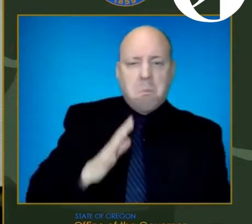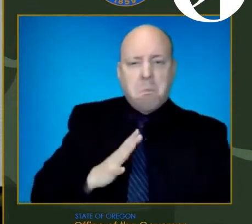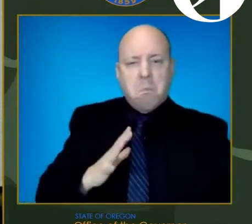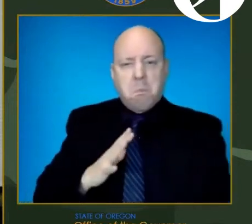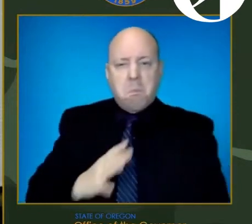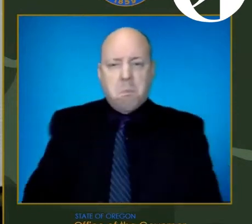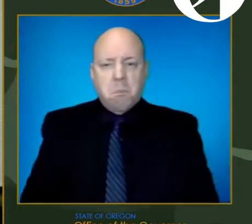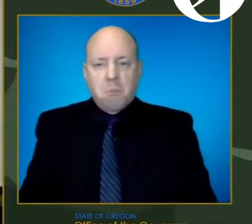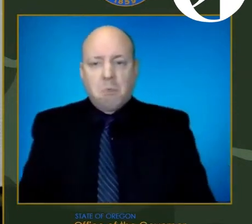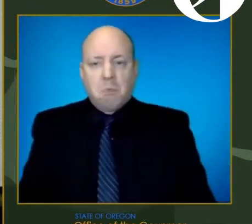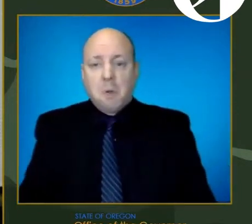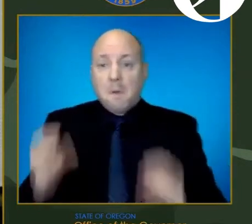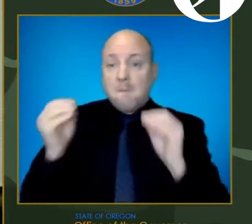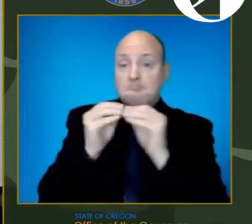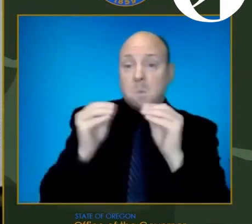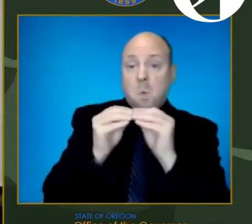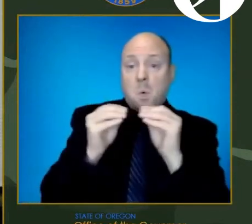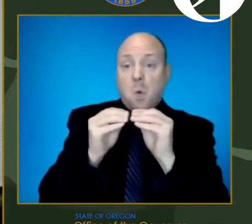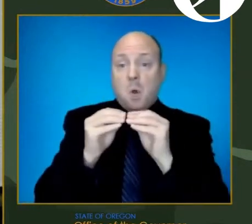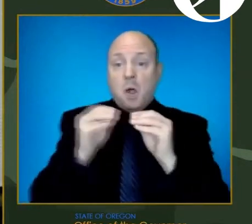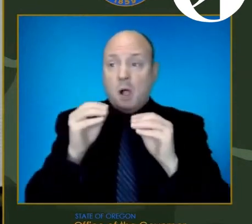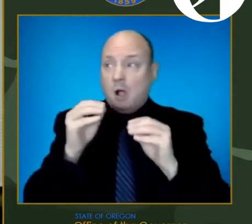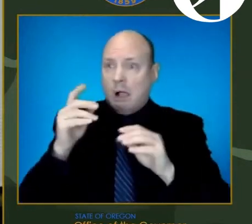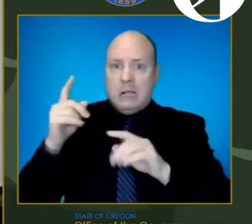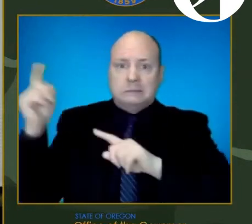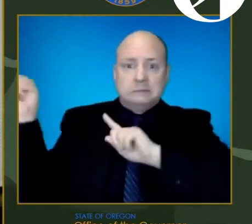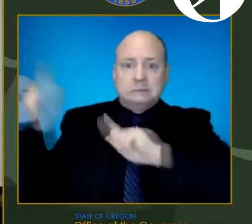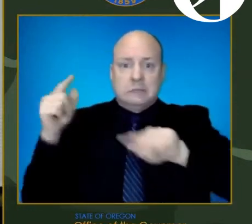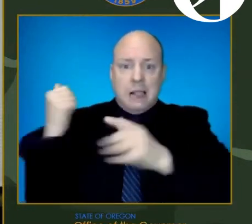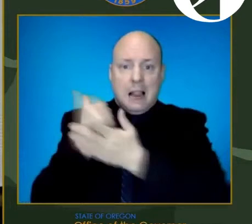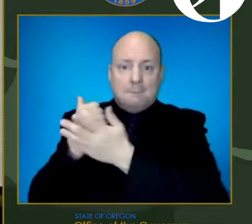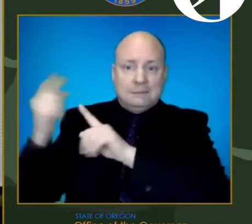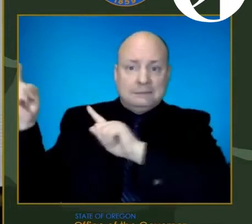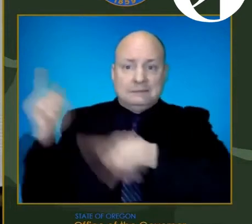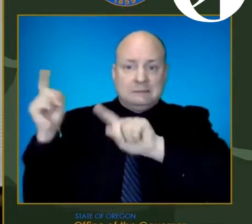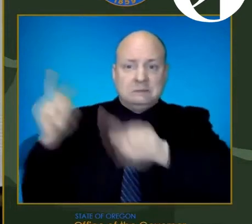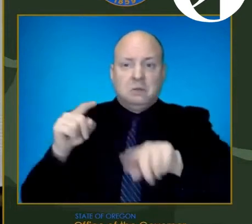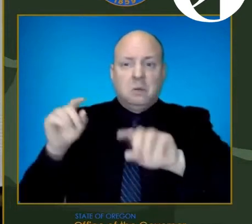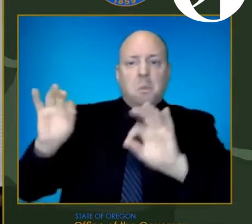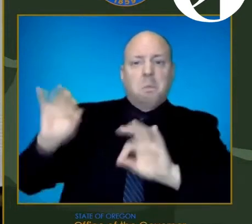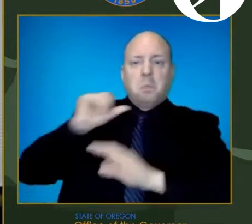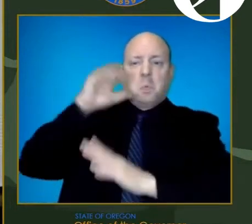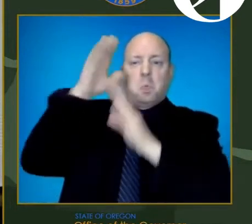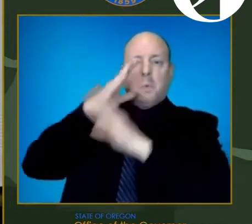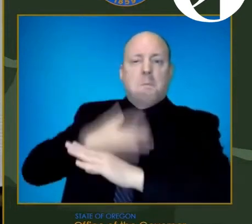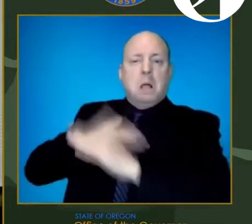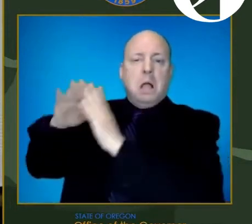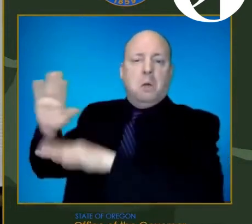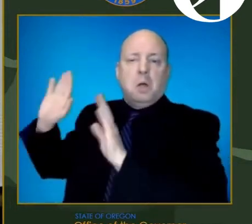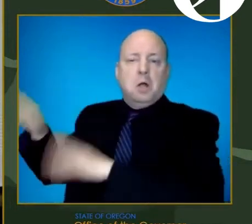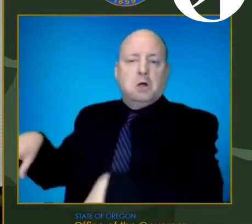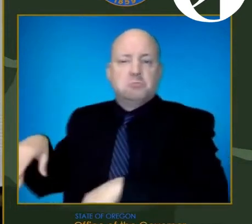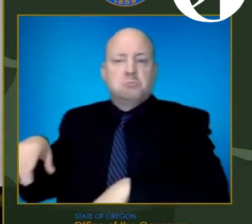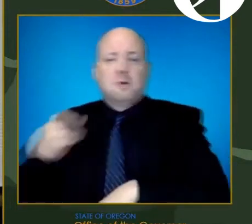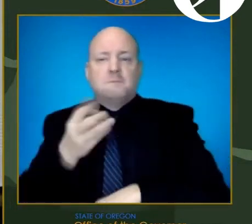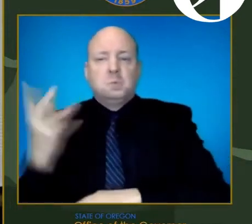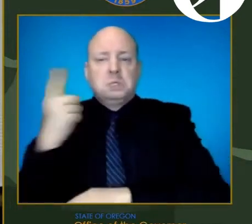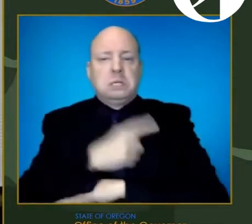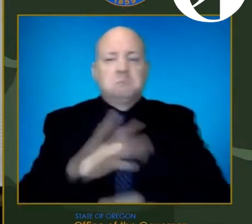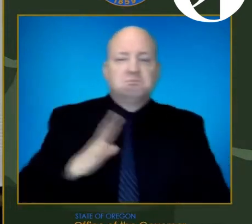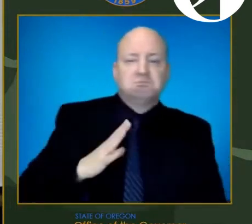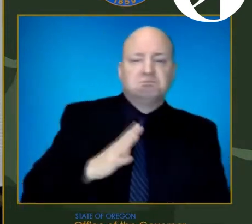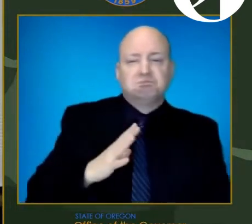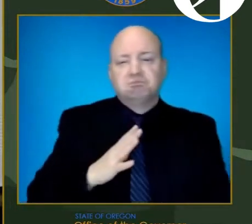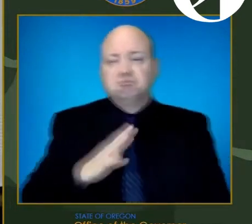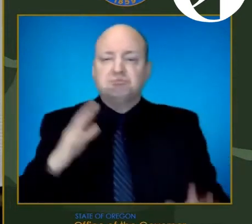resources coming, and I just really didn't worry that much about my house for several days until I found